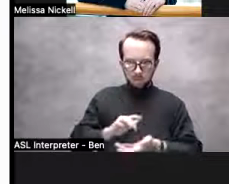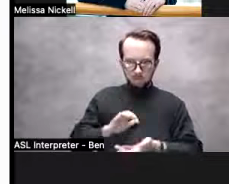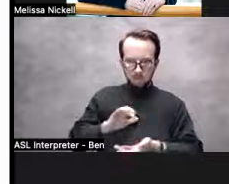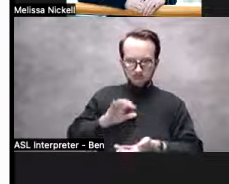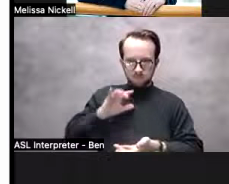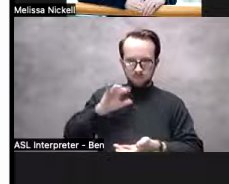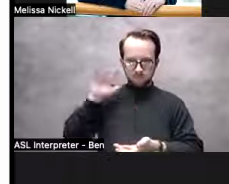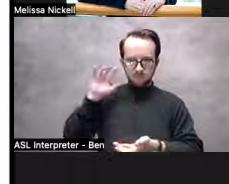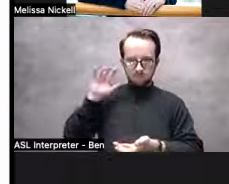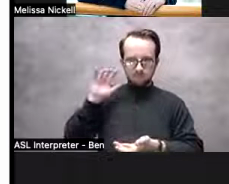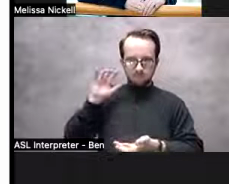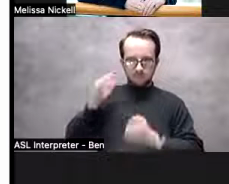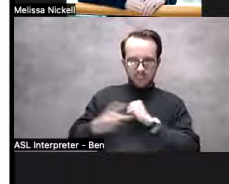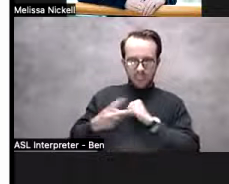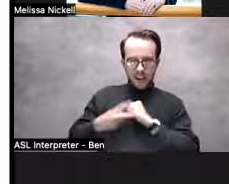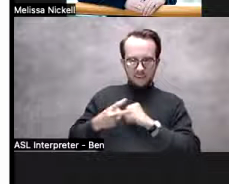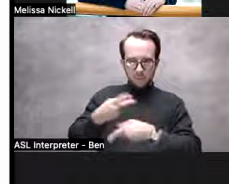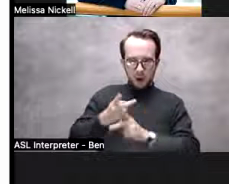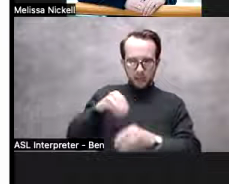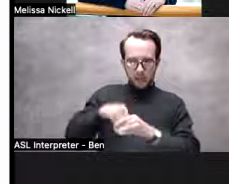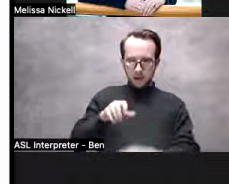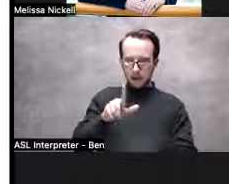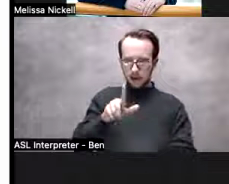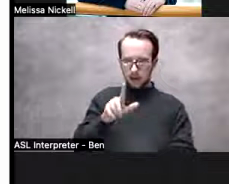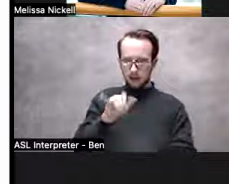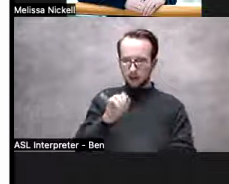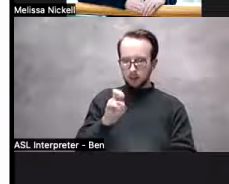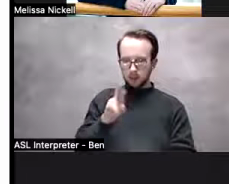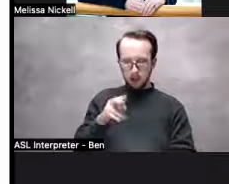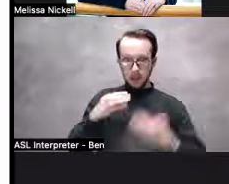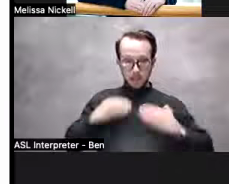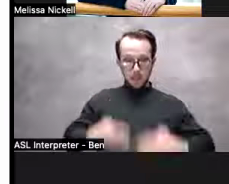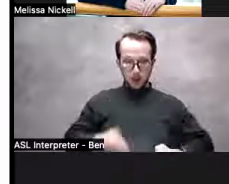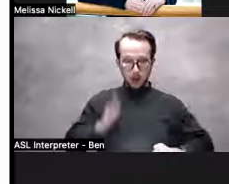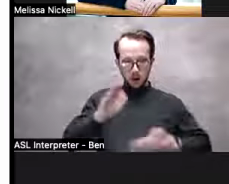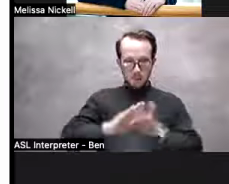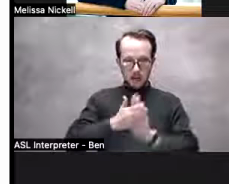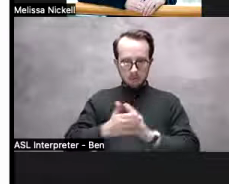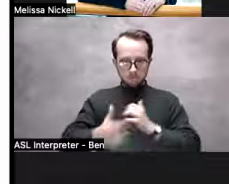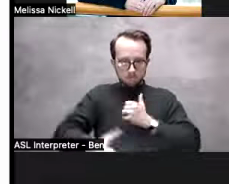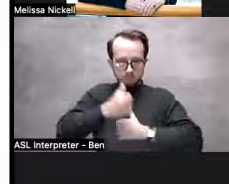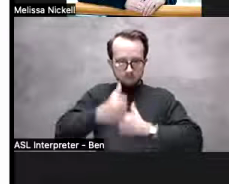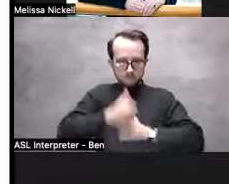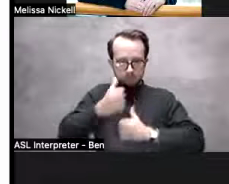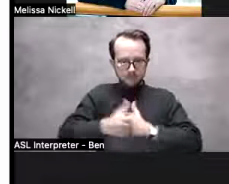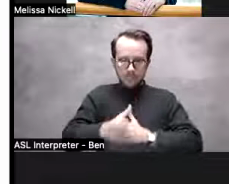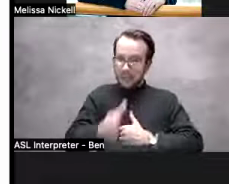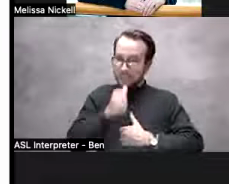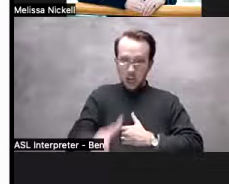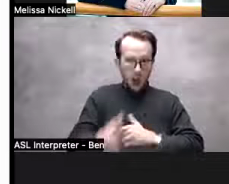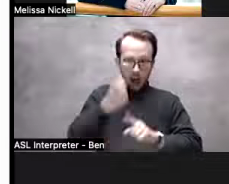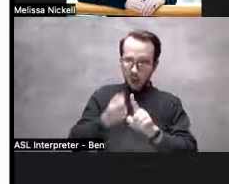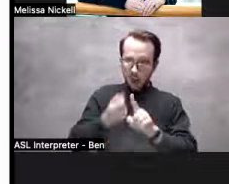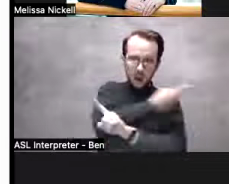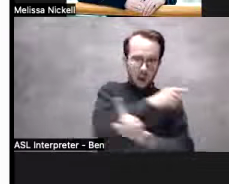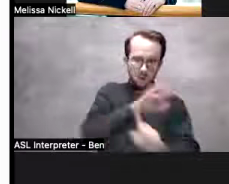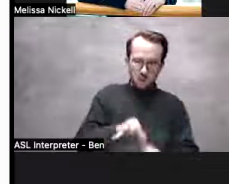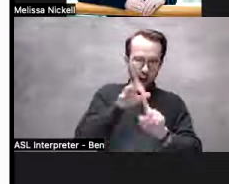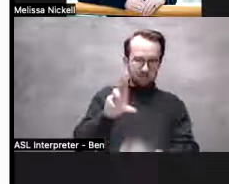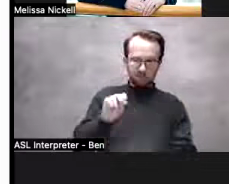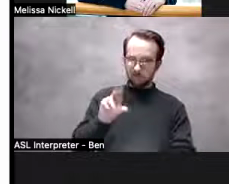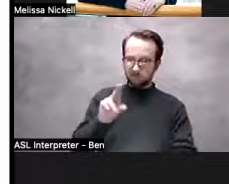products in the liver and then in the body that can be life-threatening. It's not that uncommon. It's a leading indication